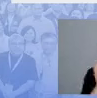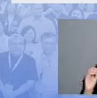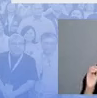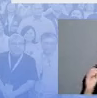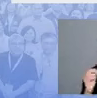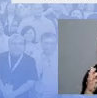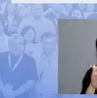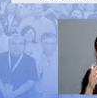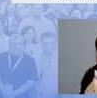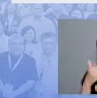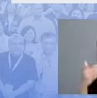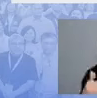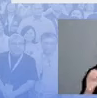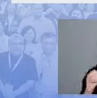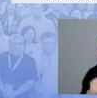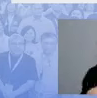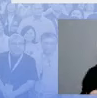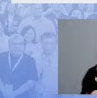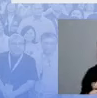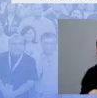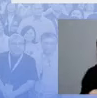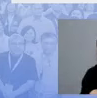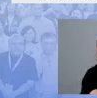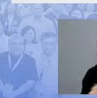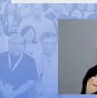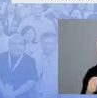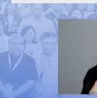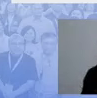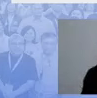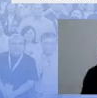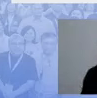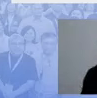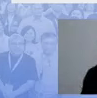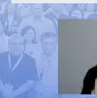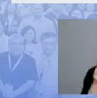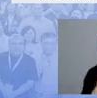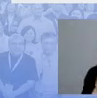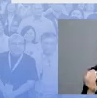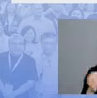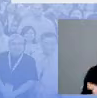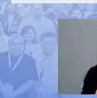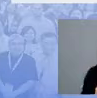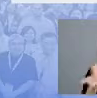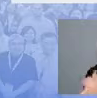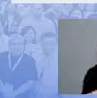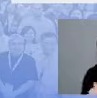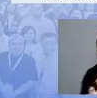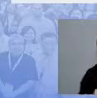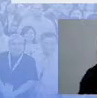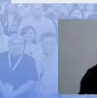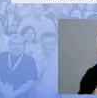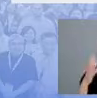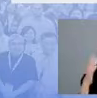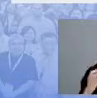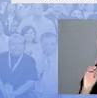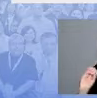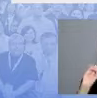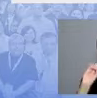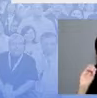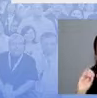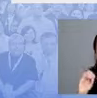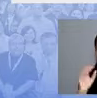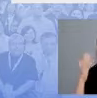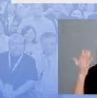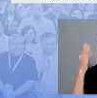and so on. So the tax areas were taken off by the district office, which is a wonderful decision, wonderful